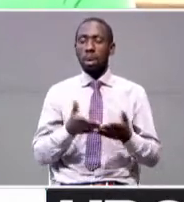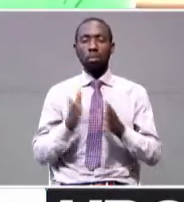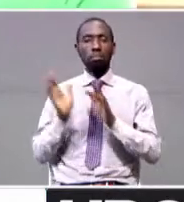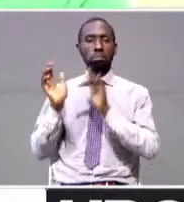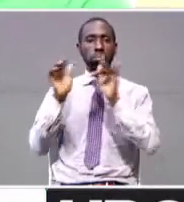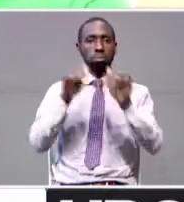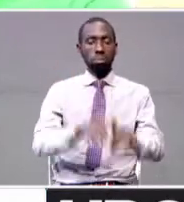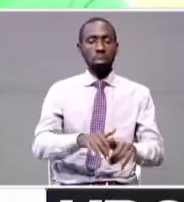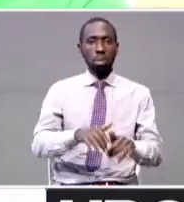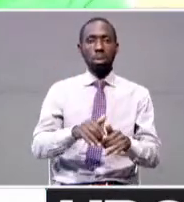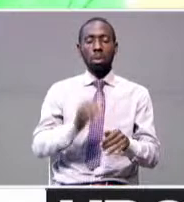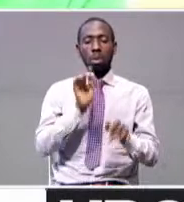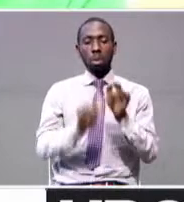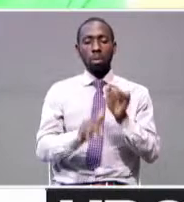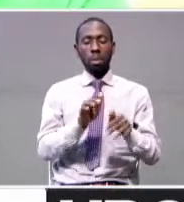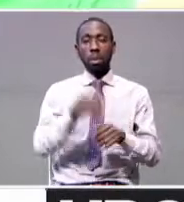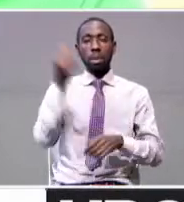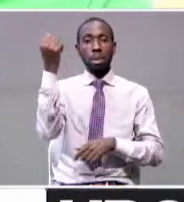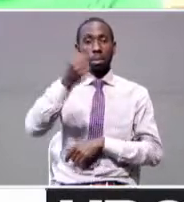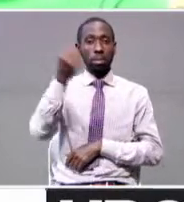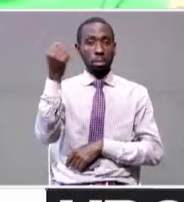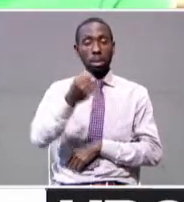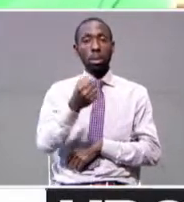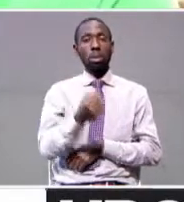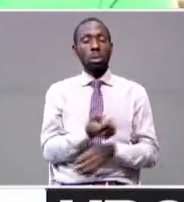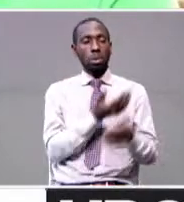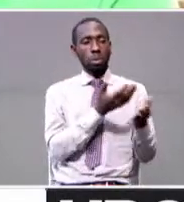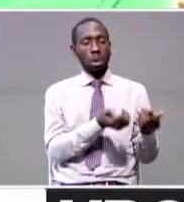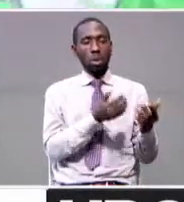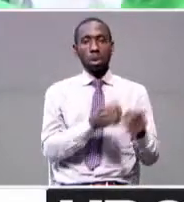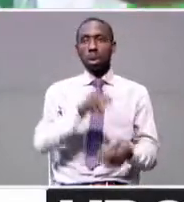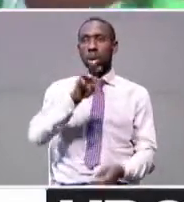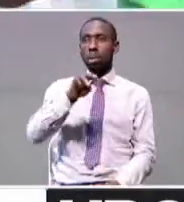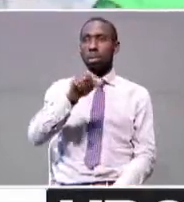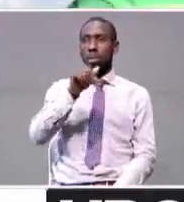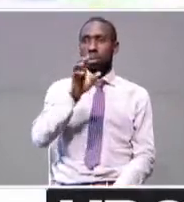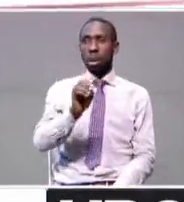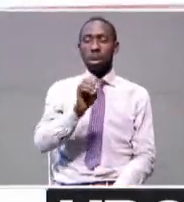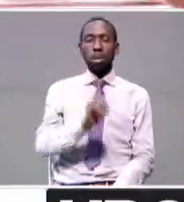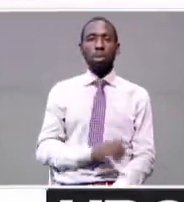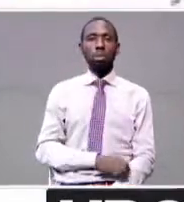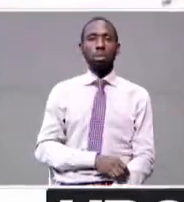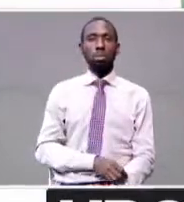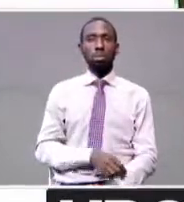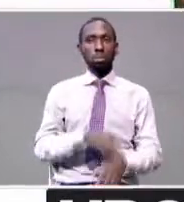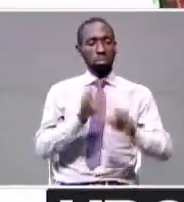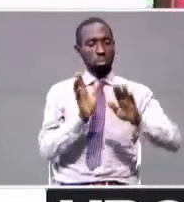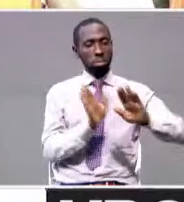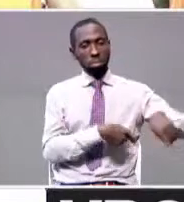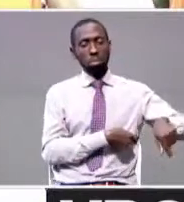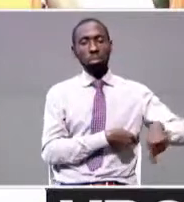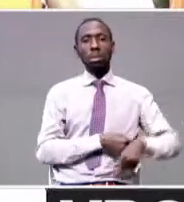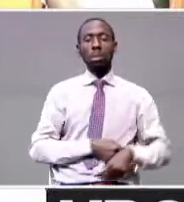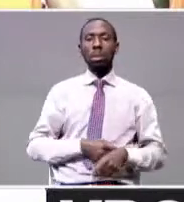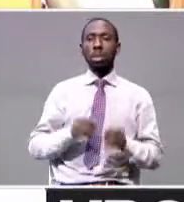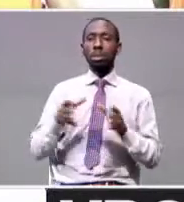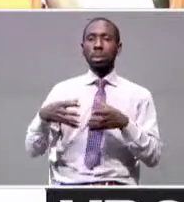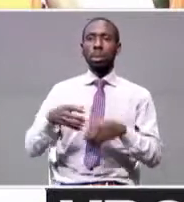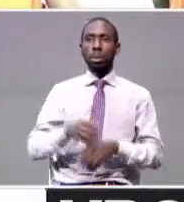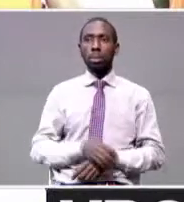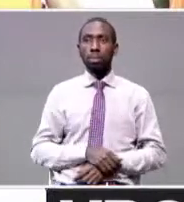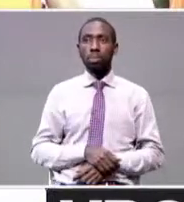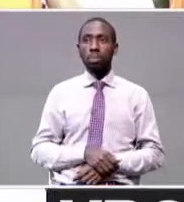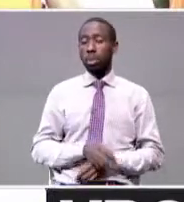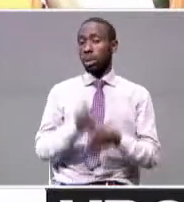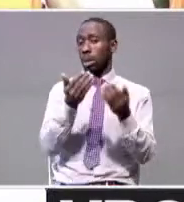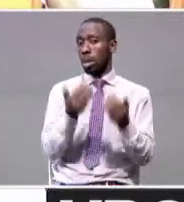DP okutuusa nga Norbert Mao atadde ekibiina mu butongole. Abaakatuuka